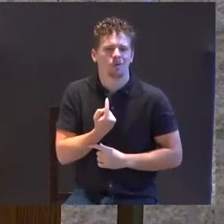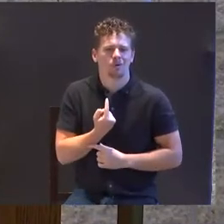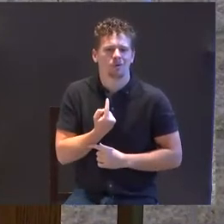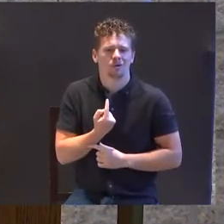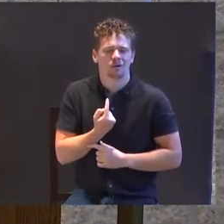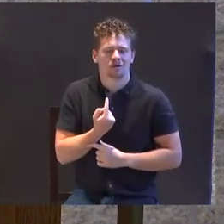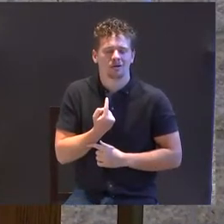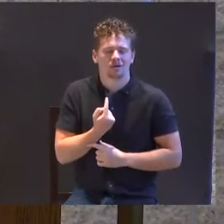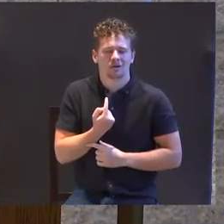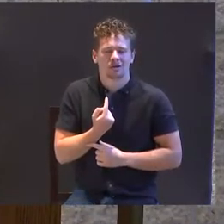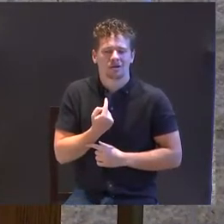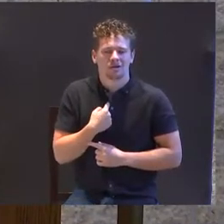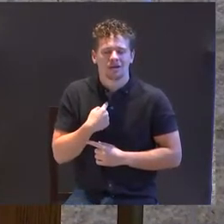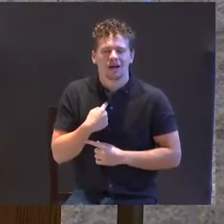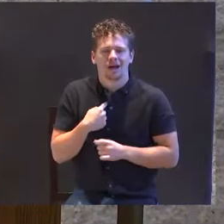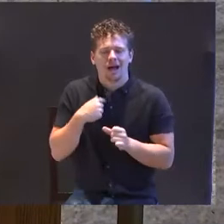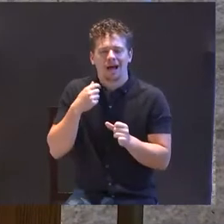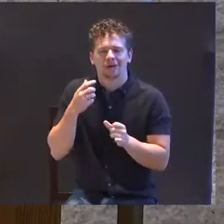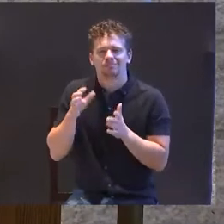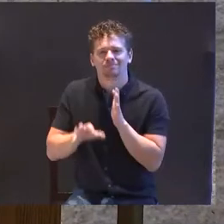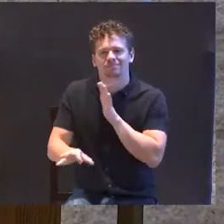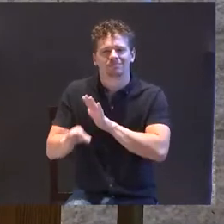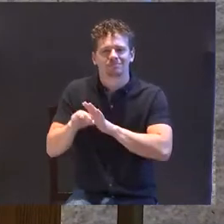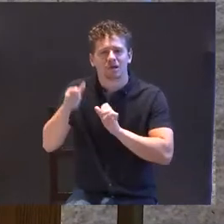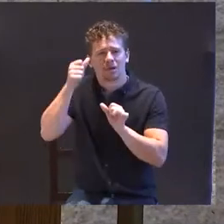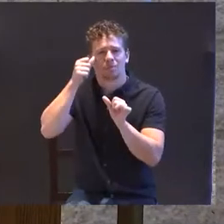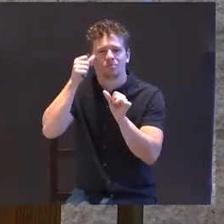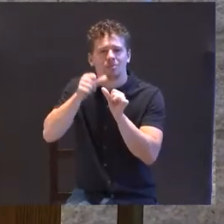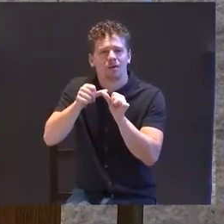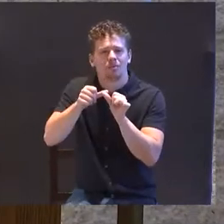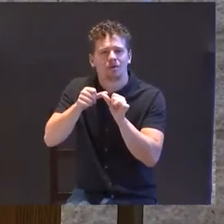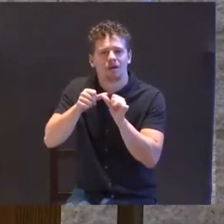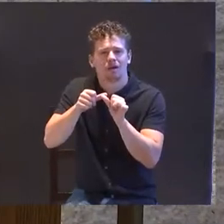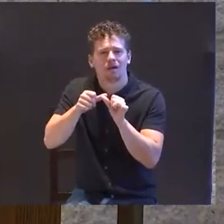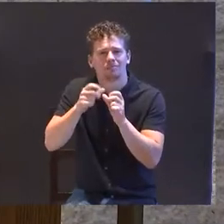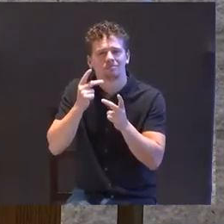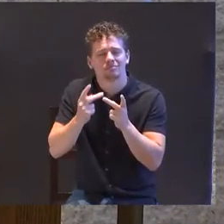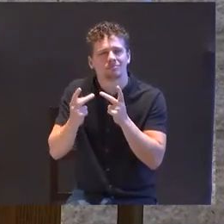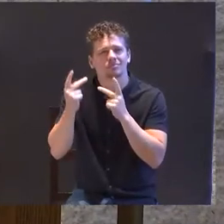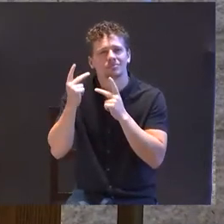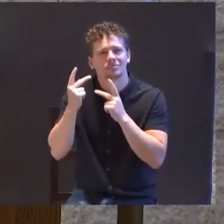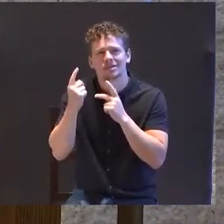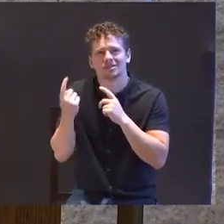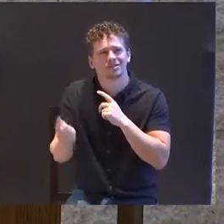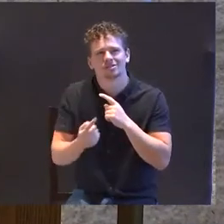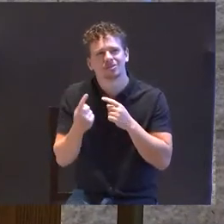a special memory or something unique about them that made them